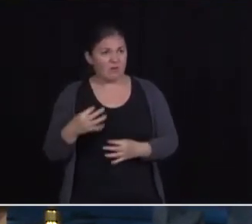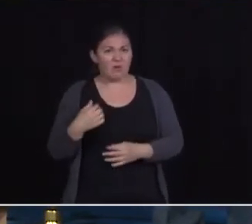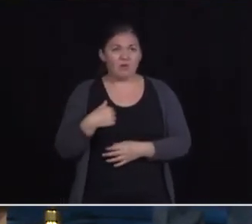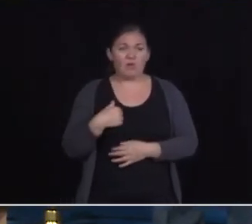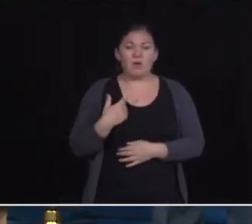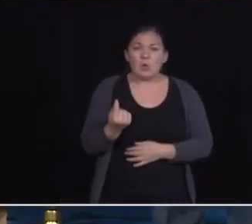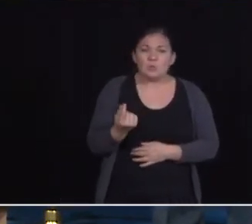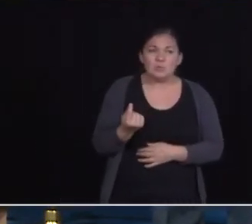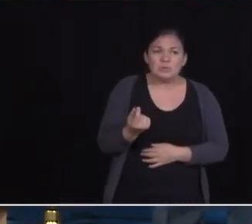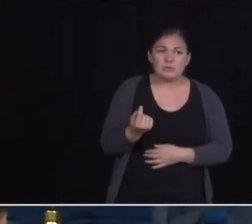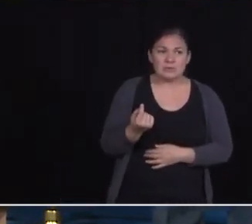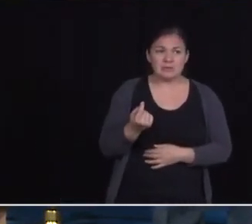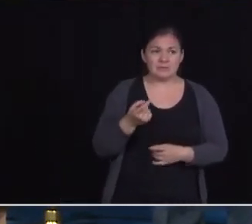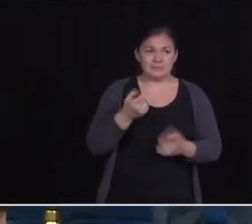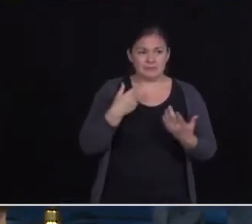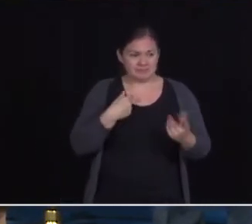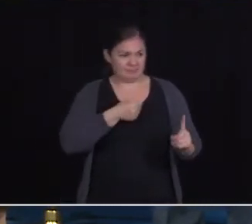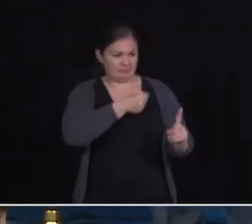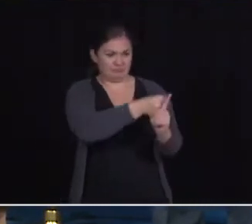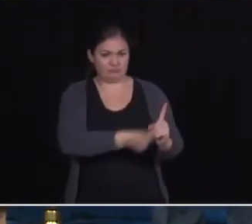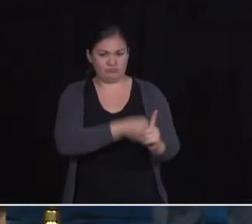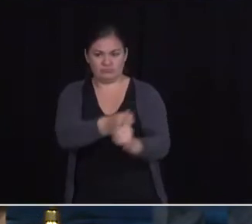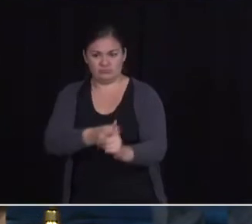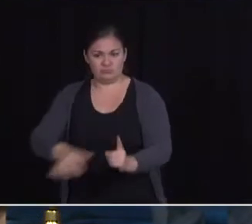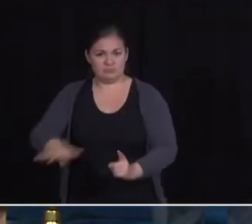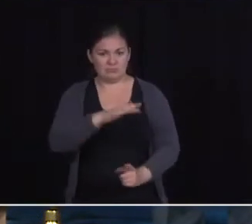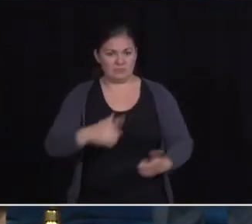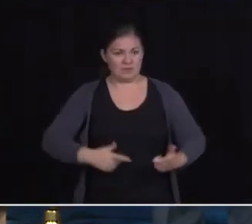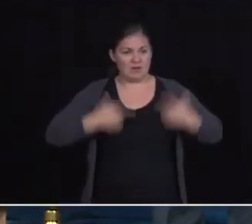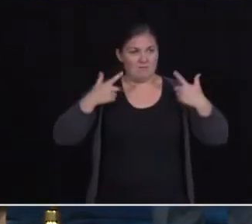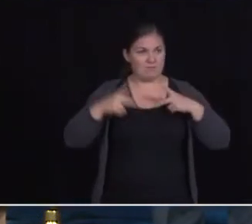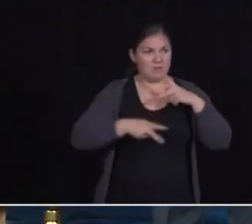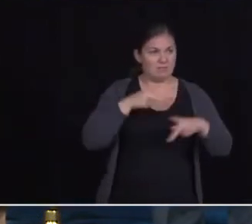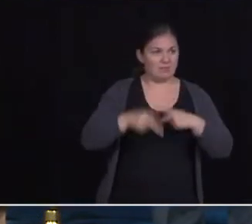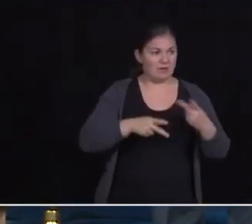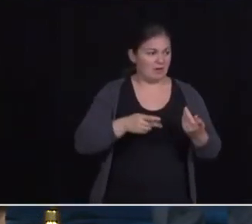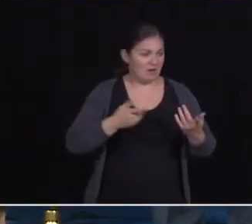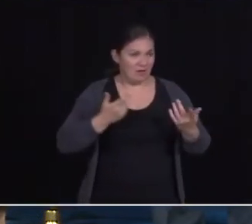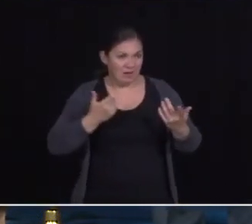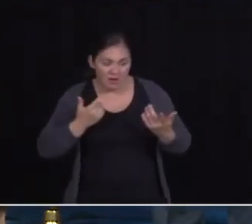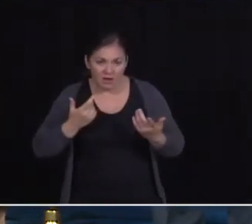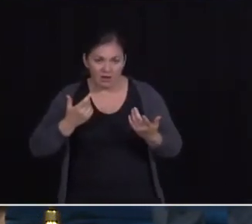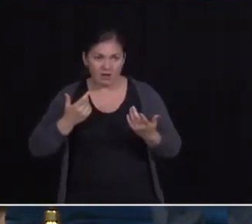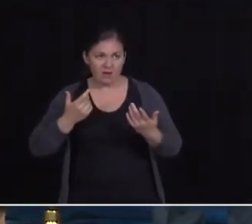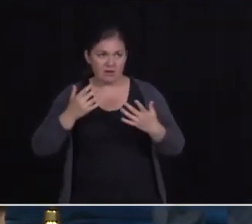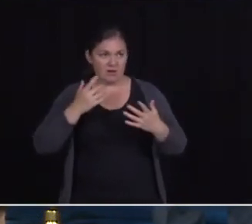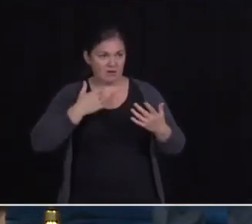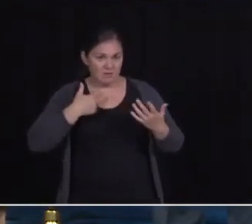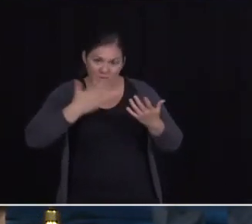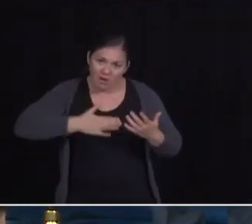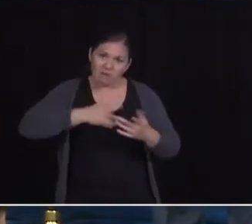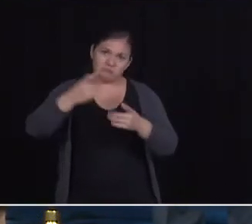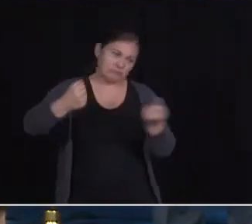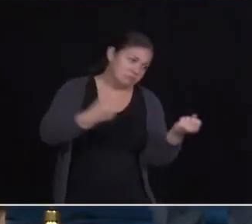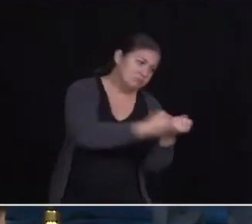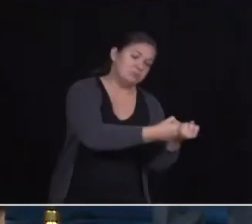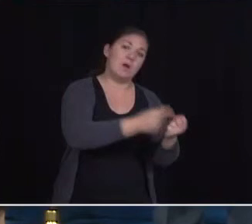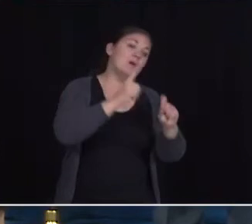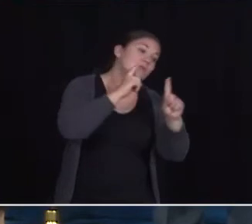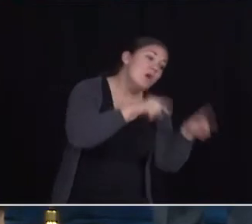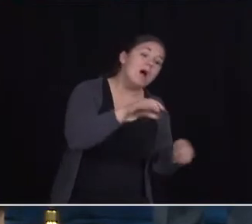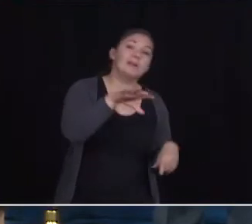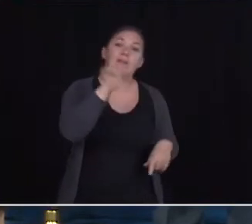out. We can all pitch in. We can have takeout delivery. We can help them. They're going to continue being able to sell wine,